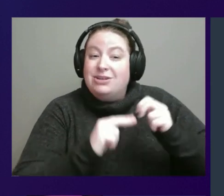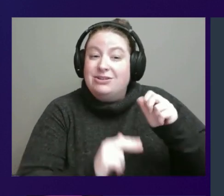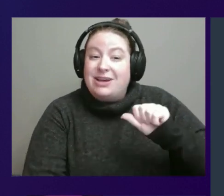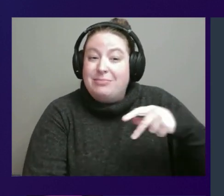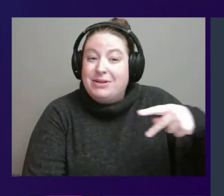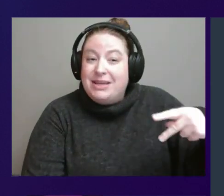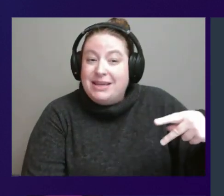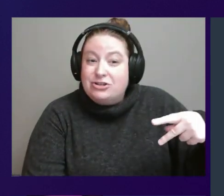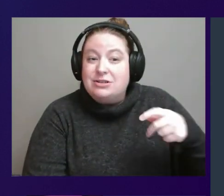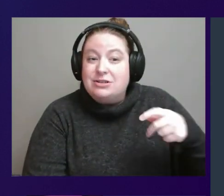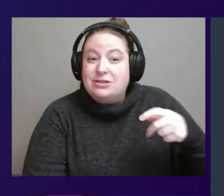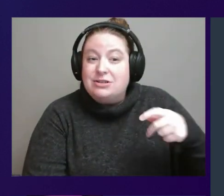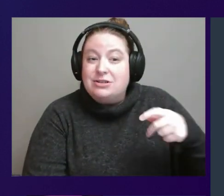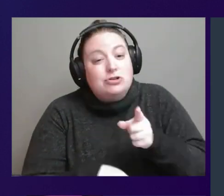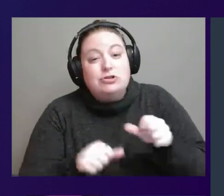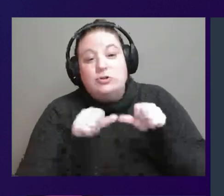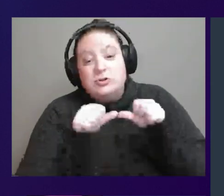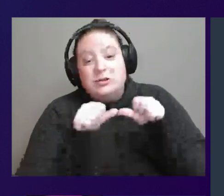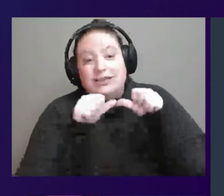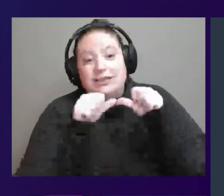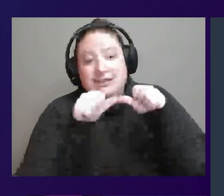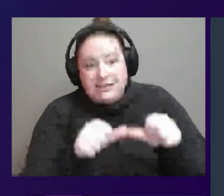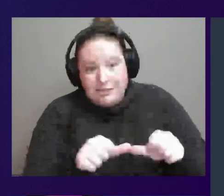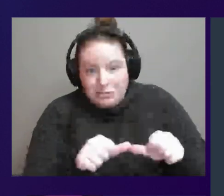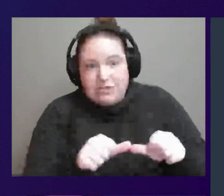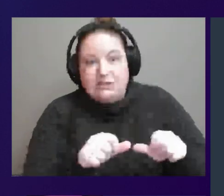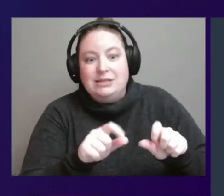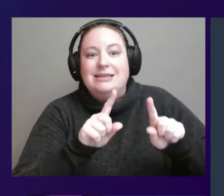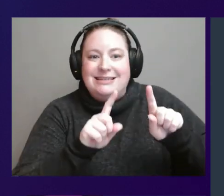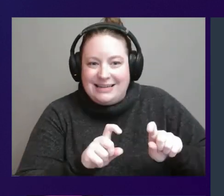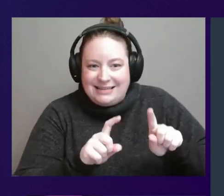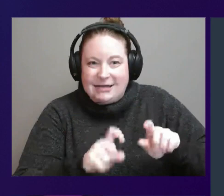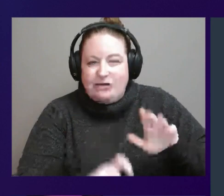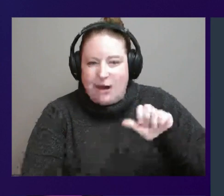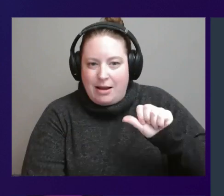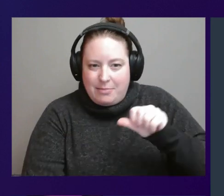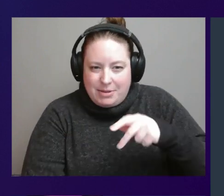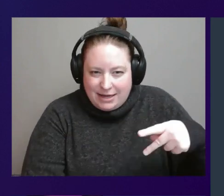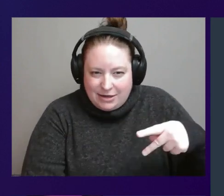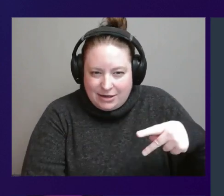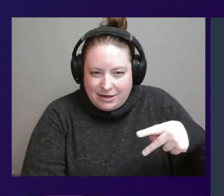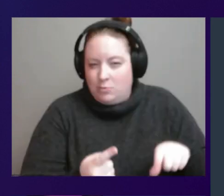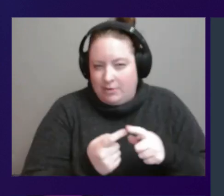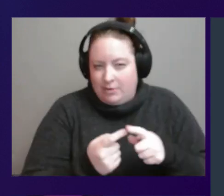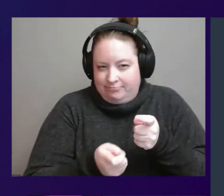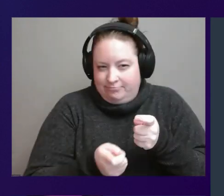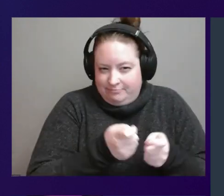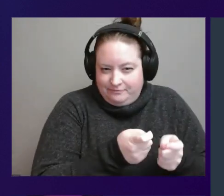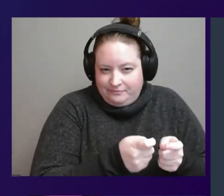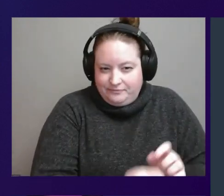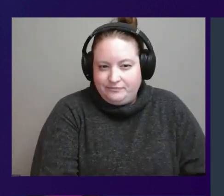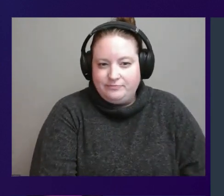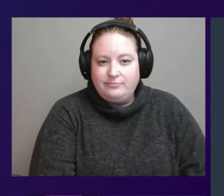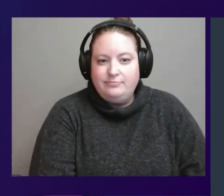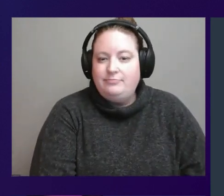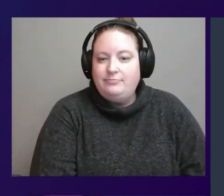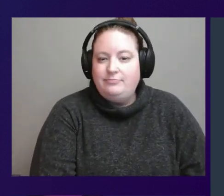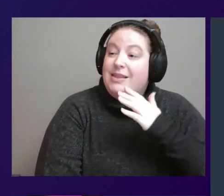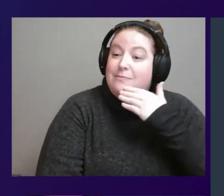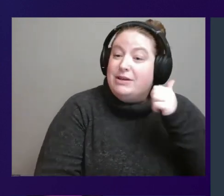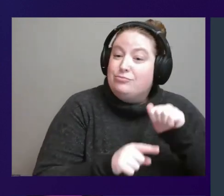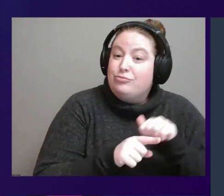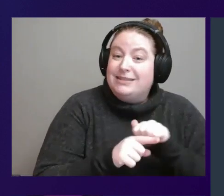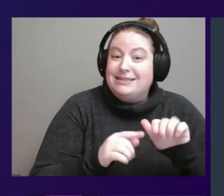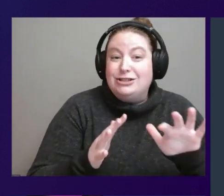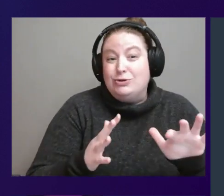sure that you are continuously testing as your application changes. And how about best practices to try to speed up that recovery?